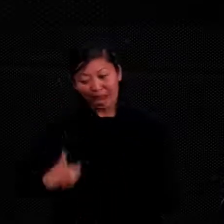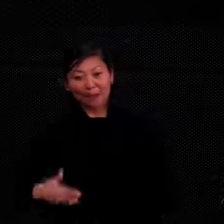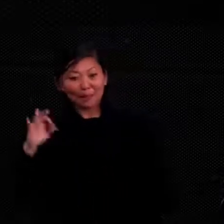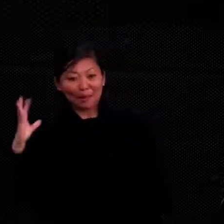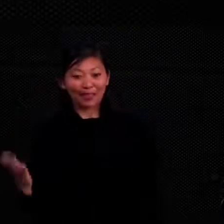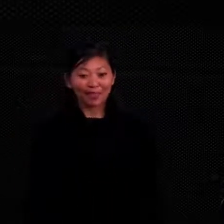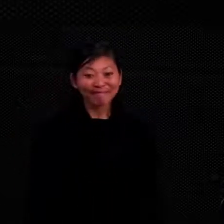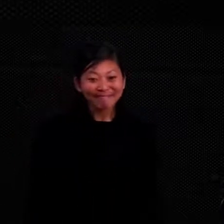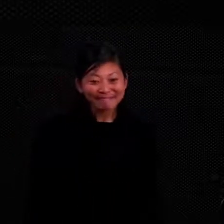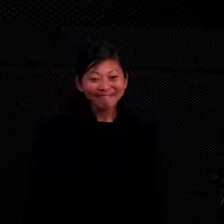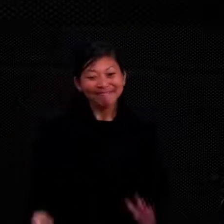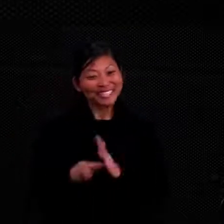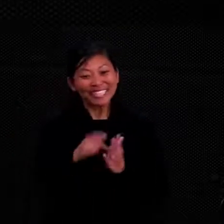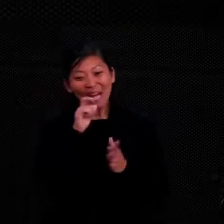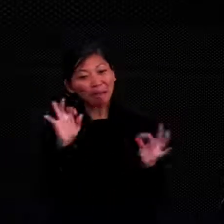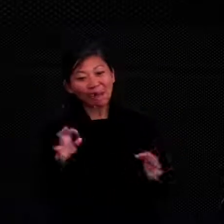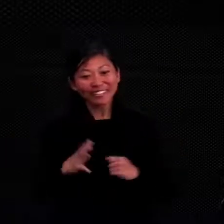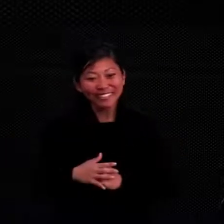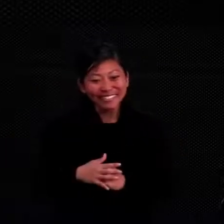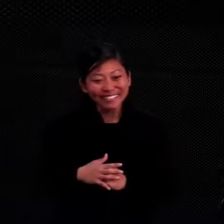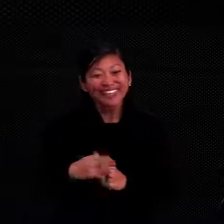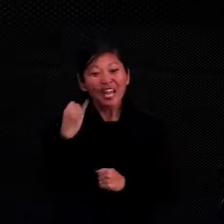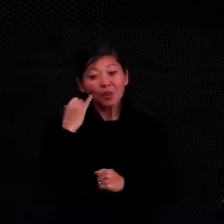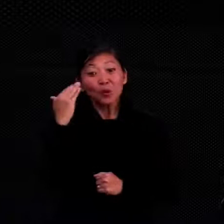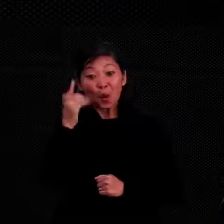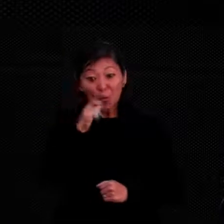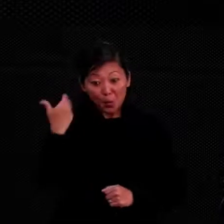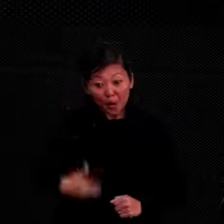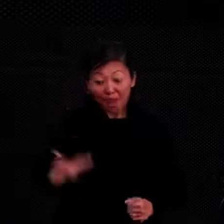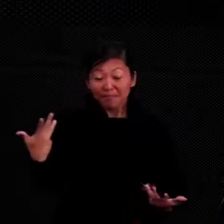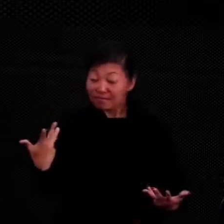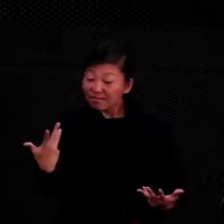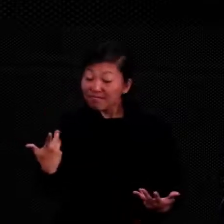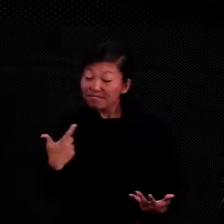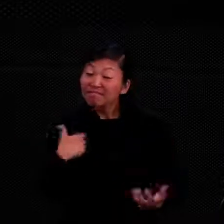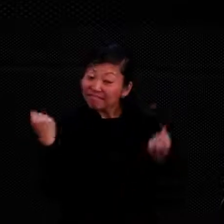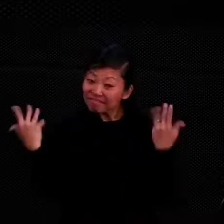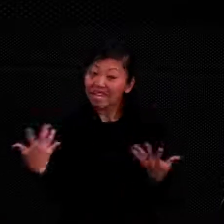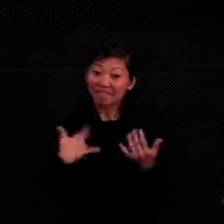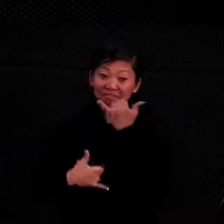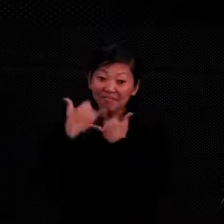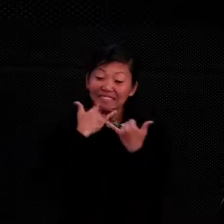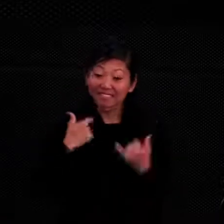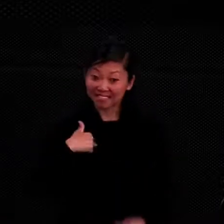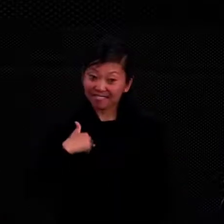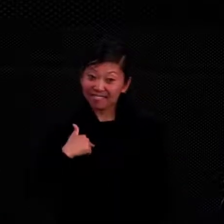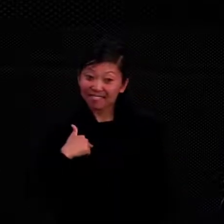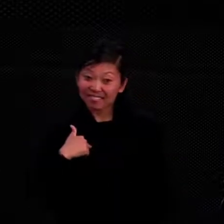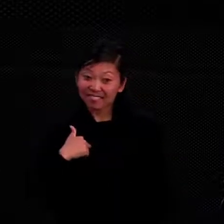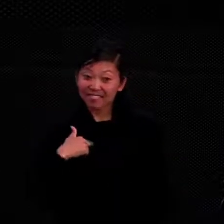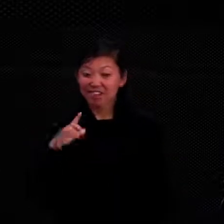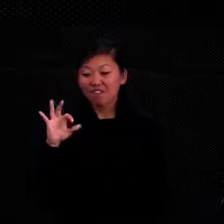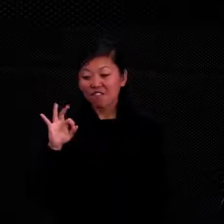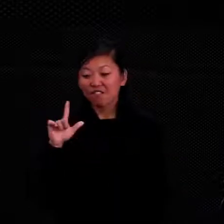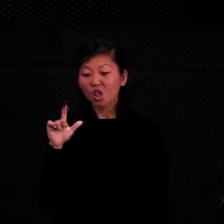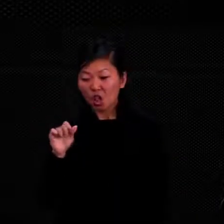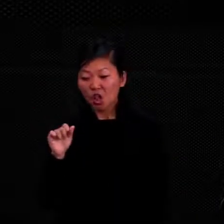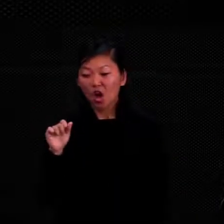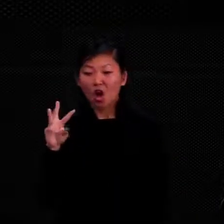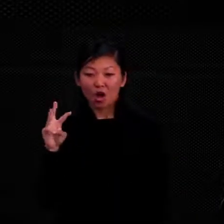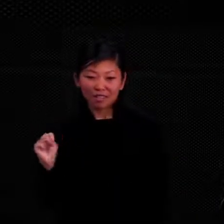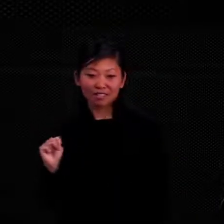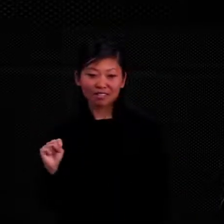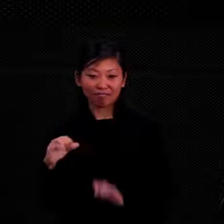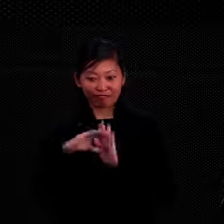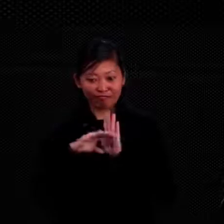them. And if you get to know me, you will realize that I am incredibly flawed. This gospel